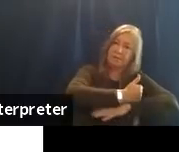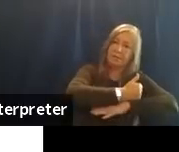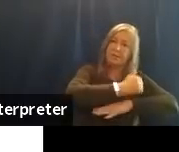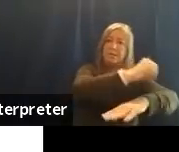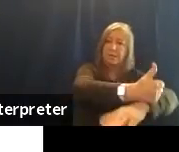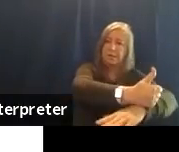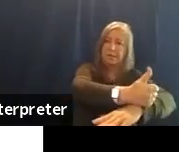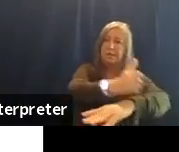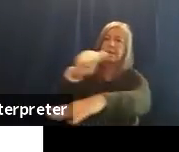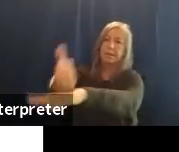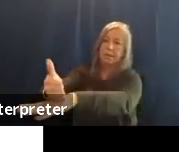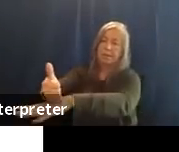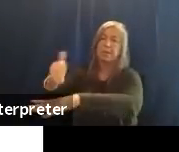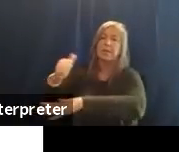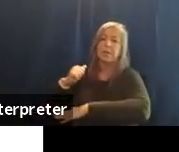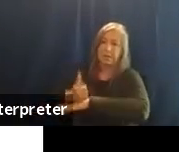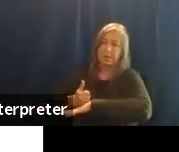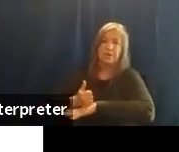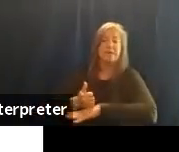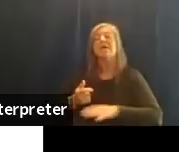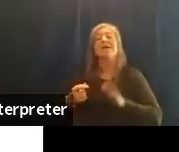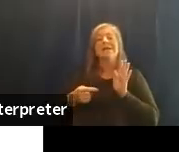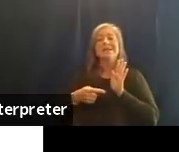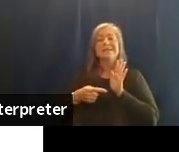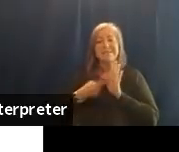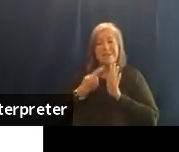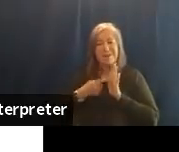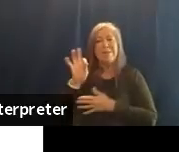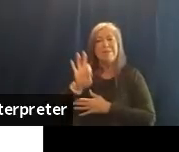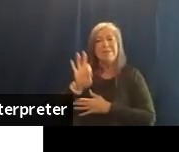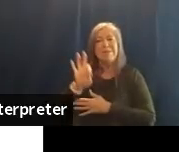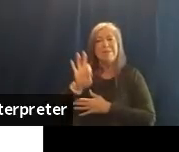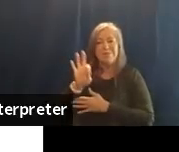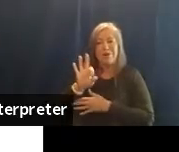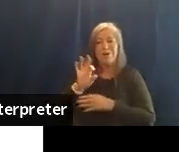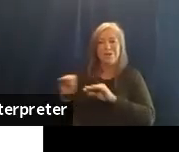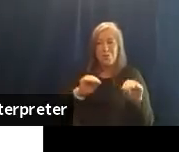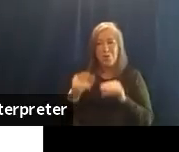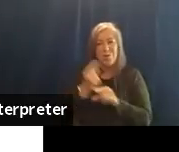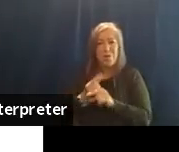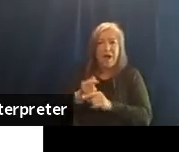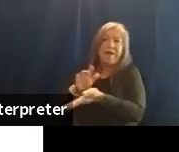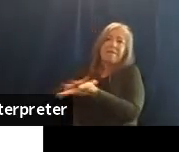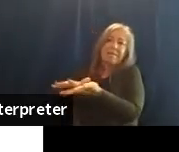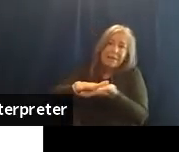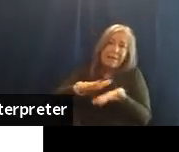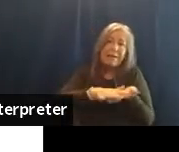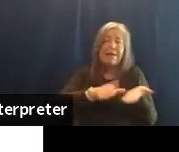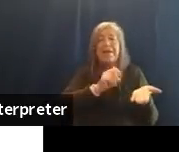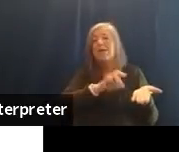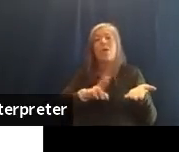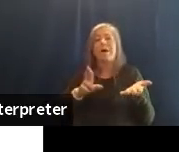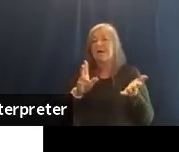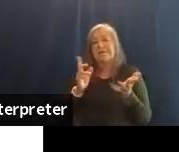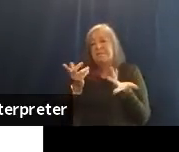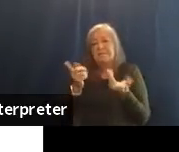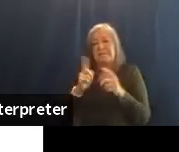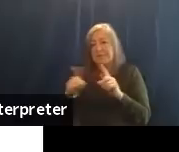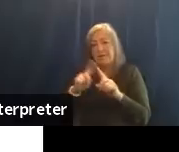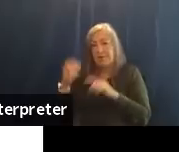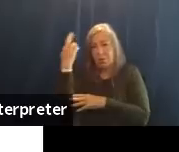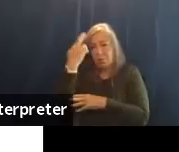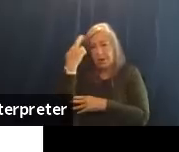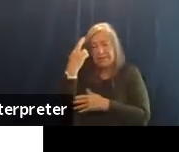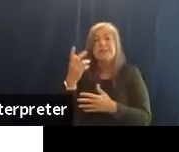furnishings to do cleaning or whatnot. So this enables us to reset that room very quickly without having to do remeasuring.